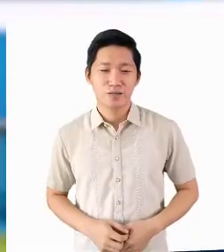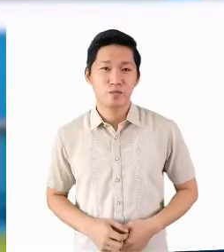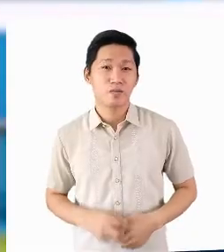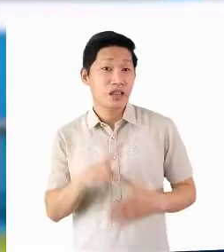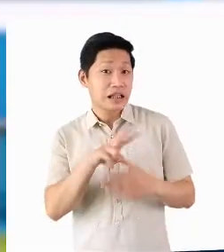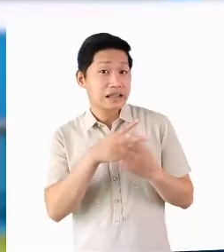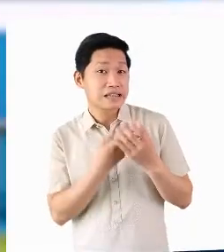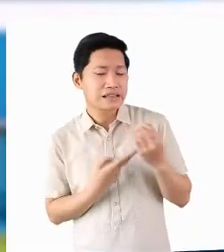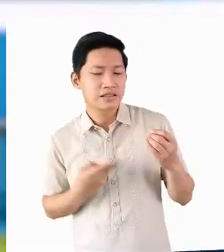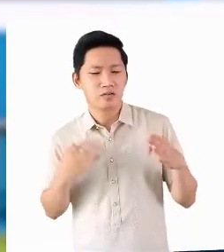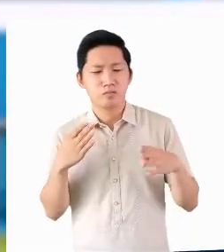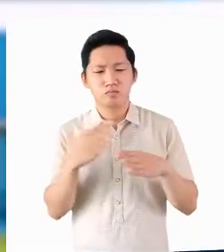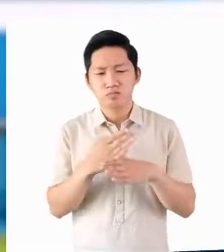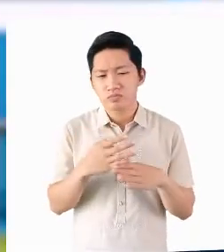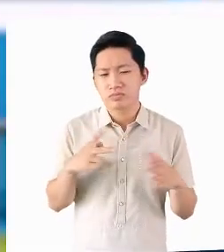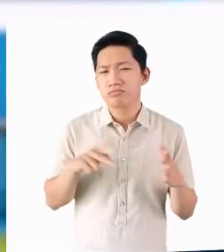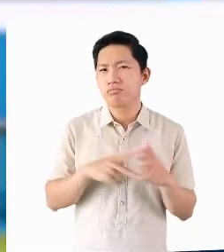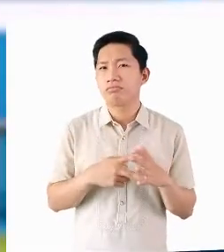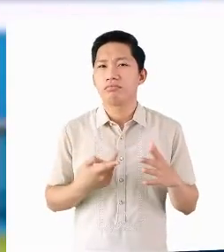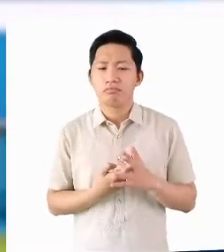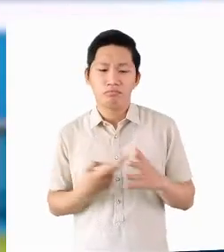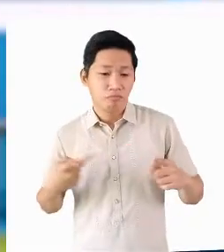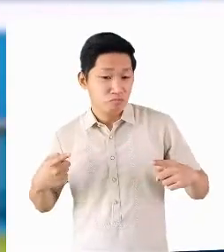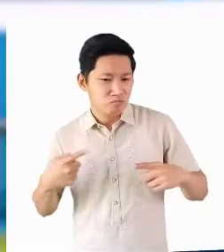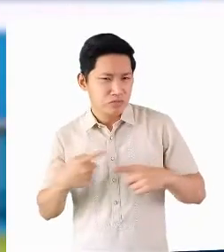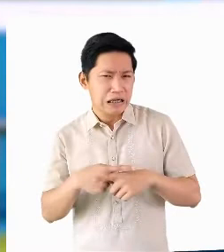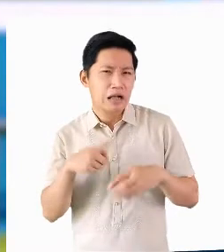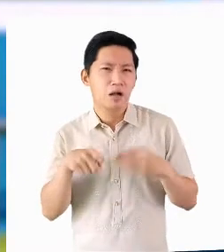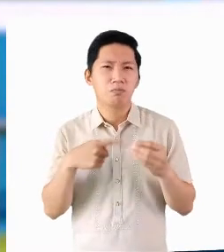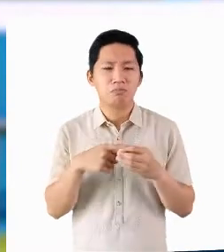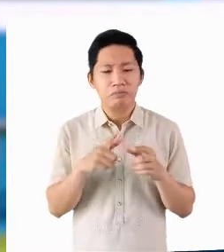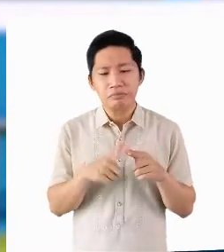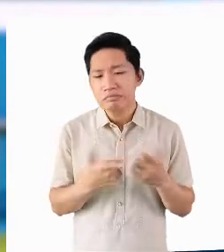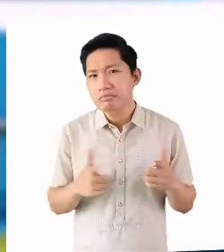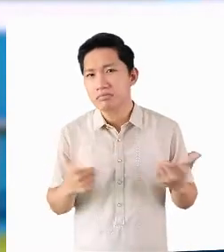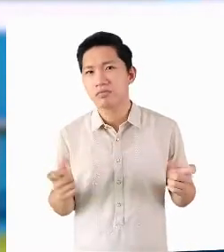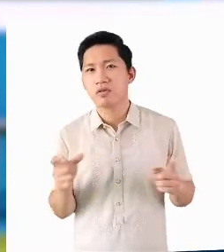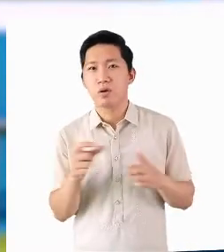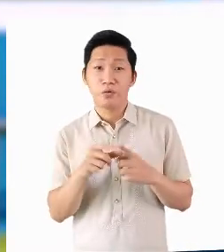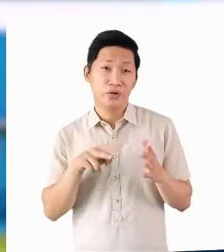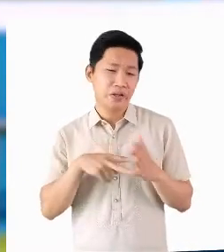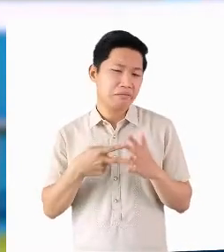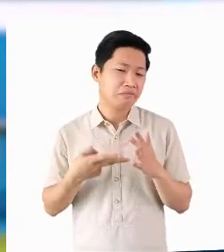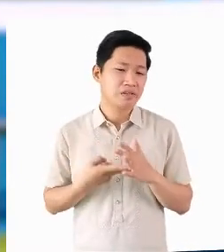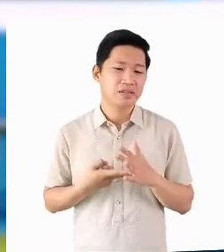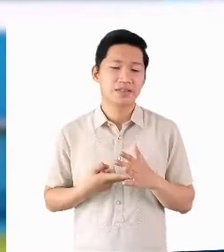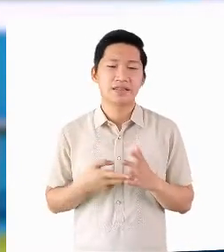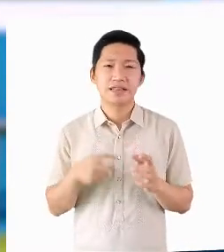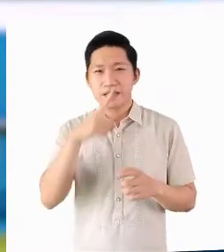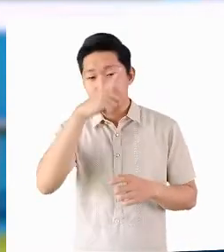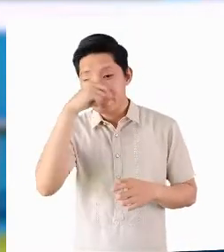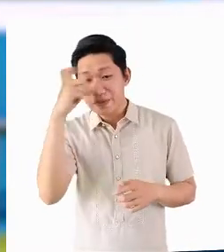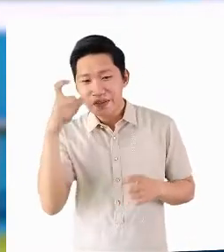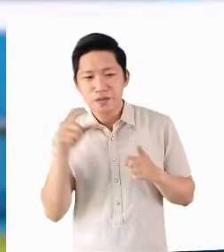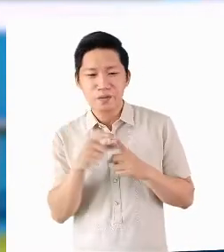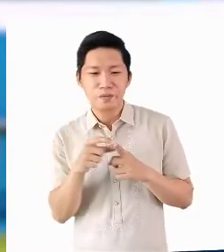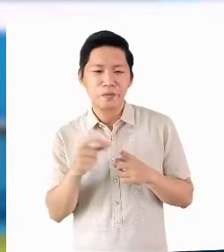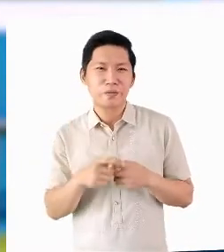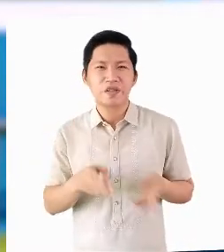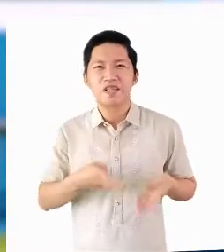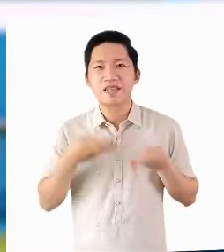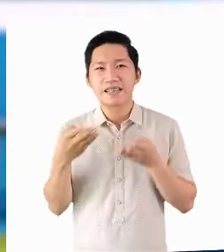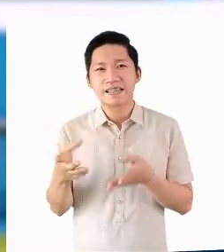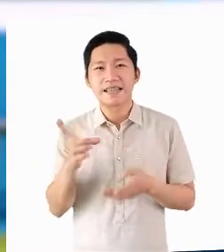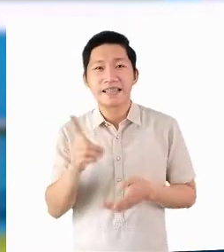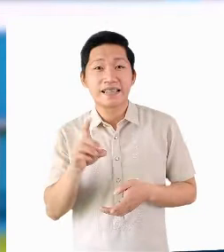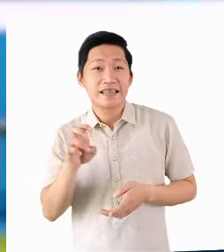Linguistic barriers pertain to conflicts about language and word meanings. Because words carry denotative